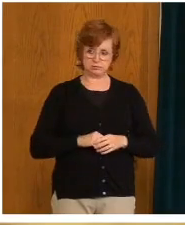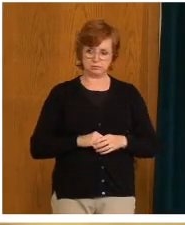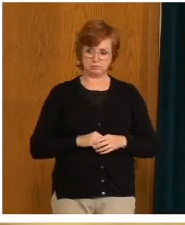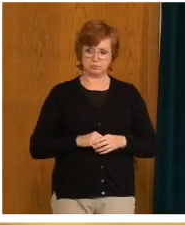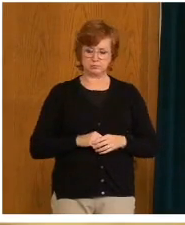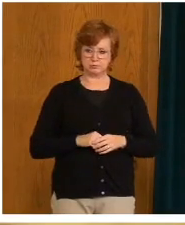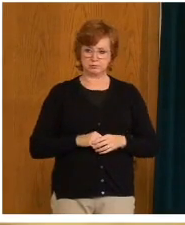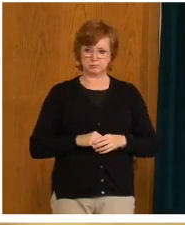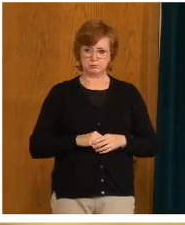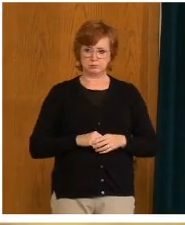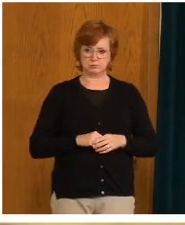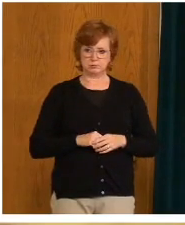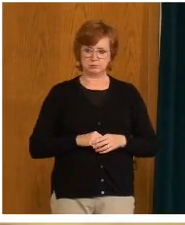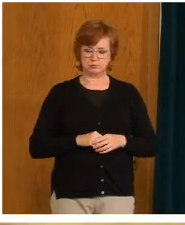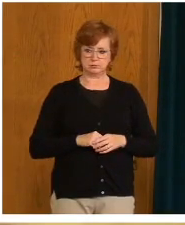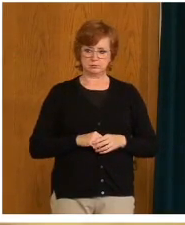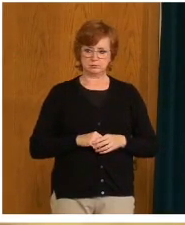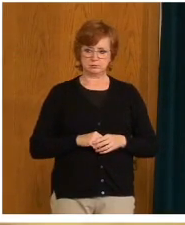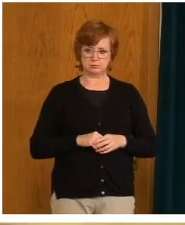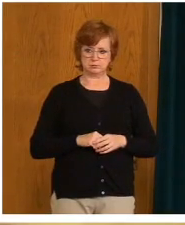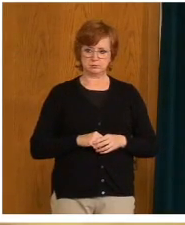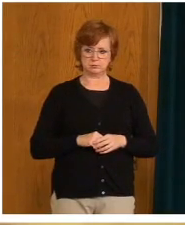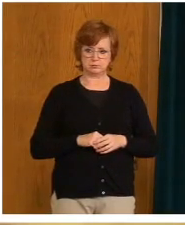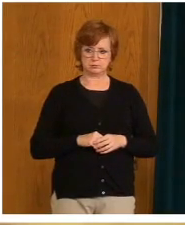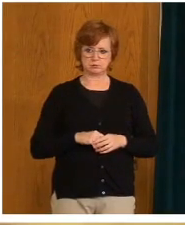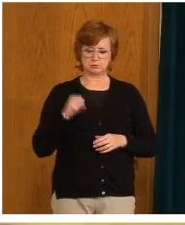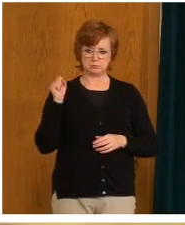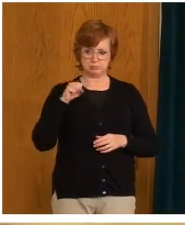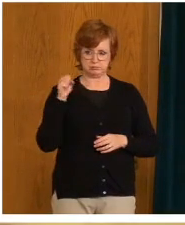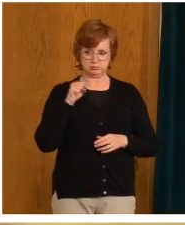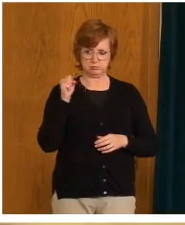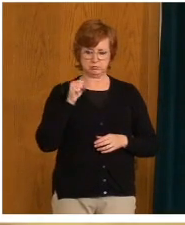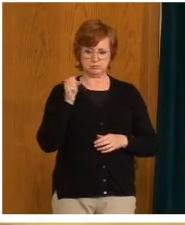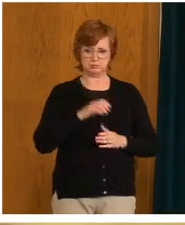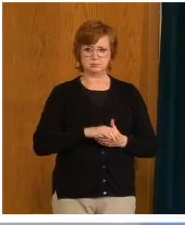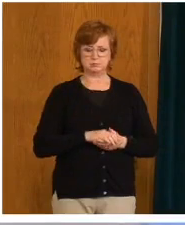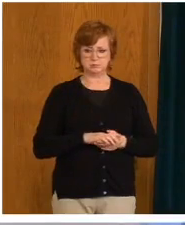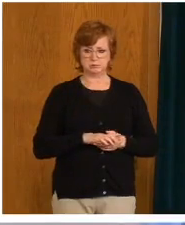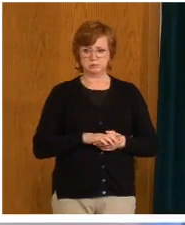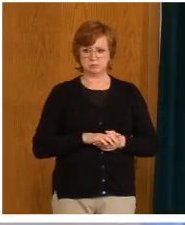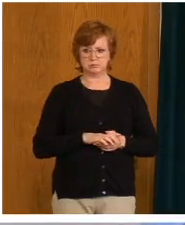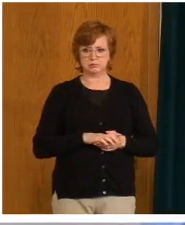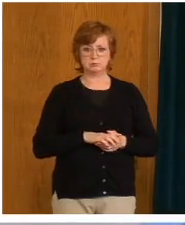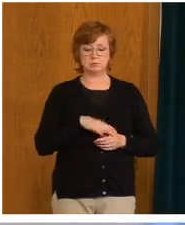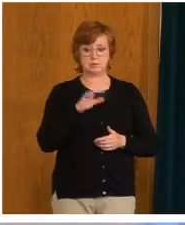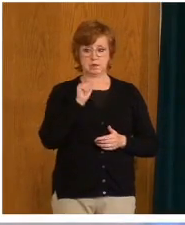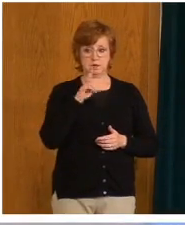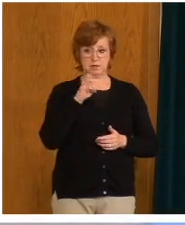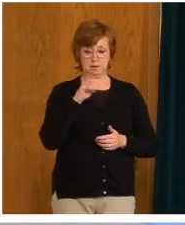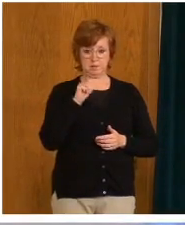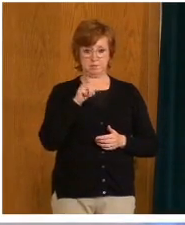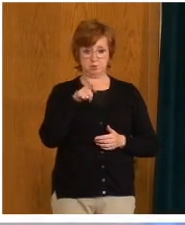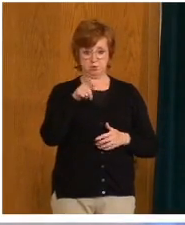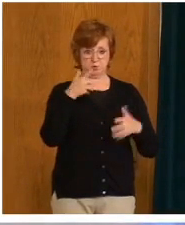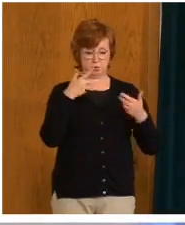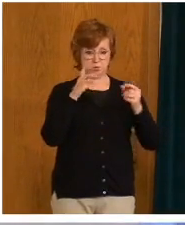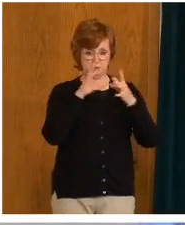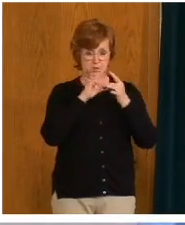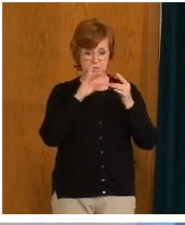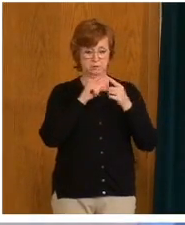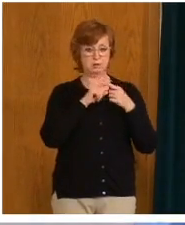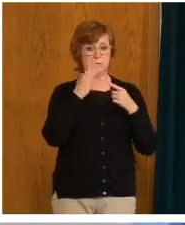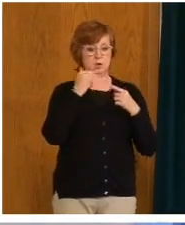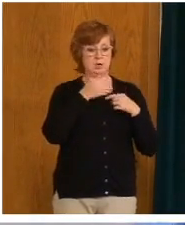and where it is and where it's going? Sure. So Adam, as you already pointed out, with